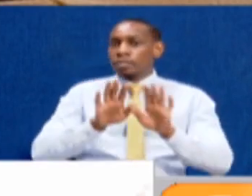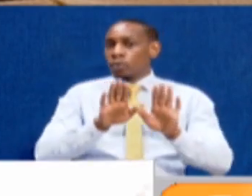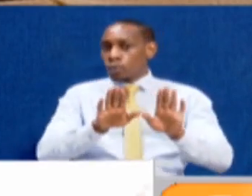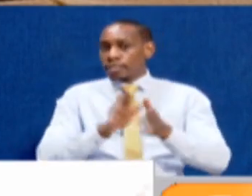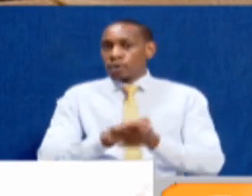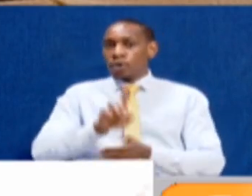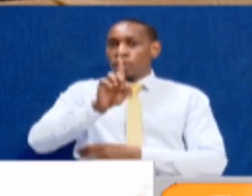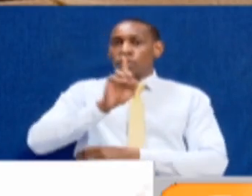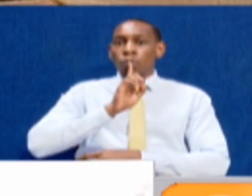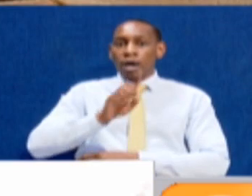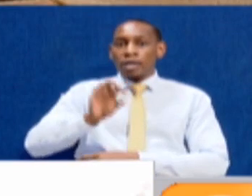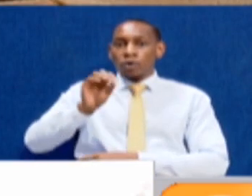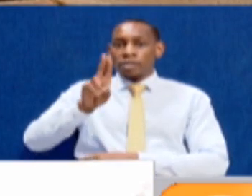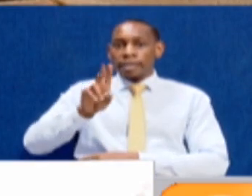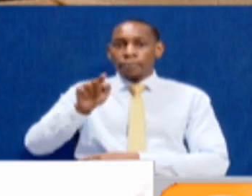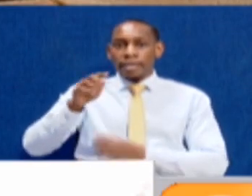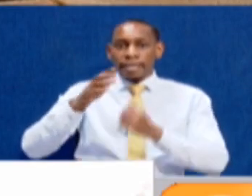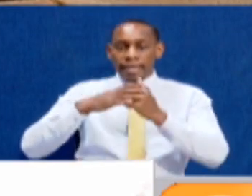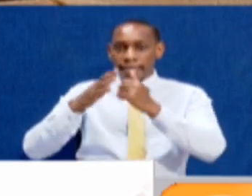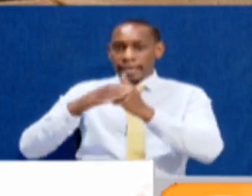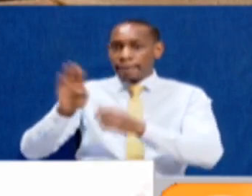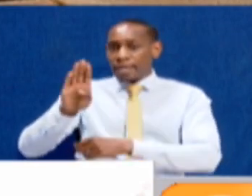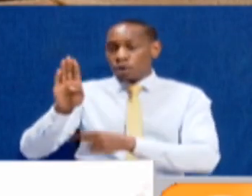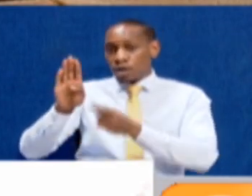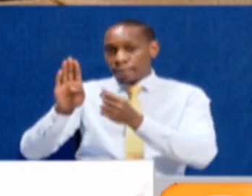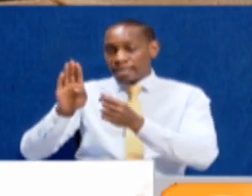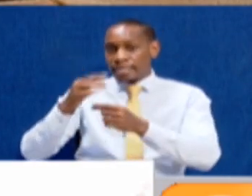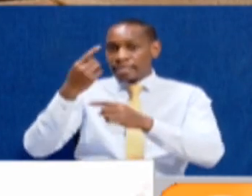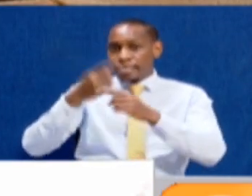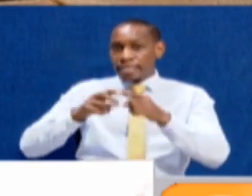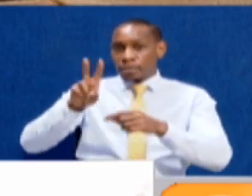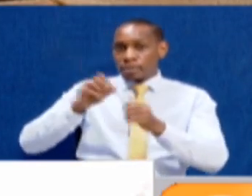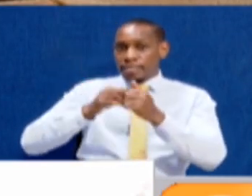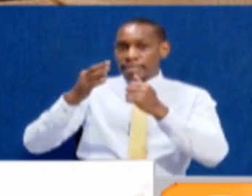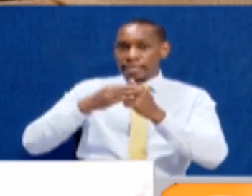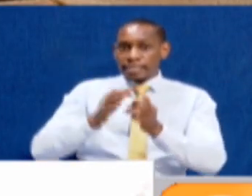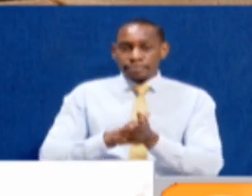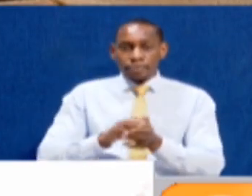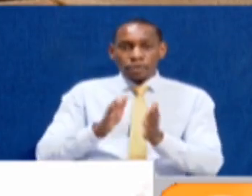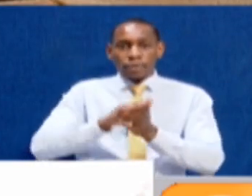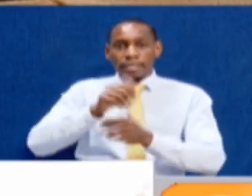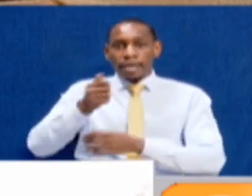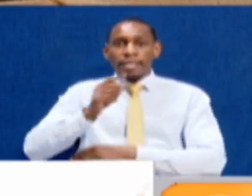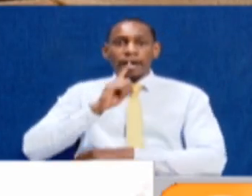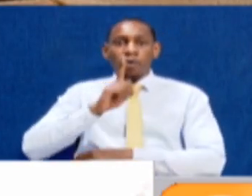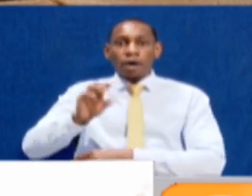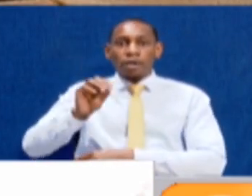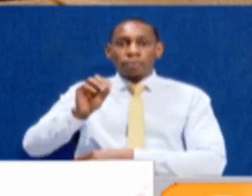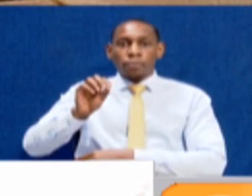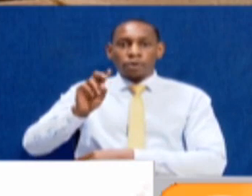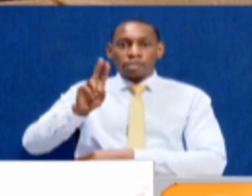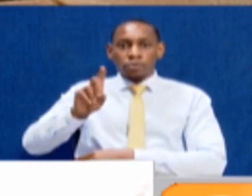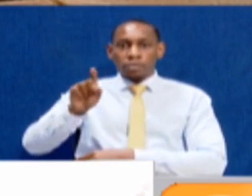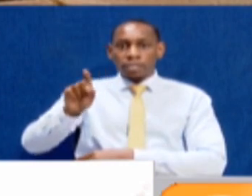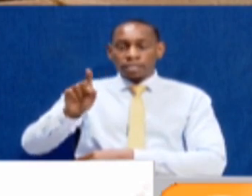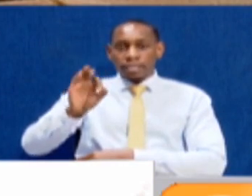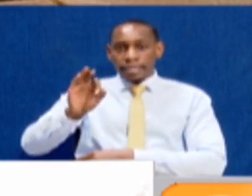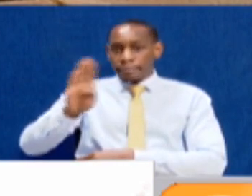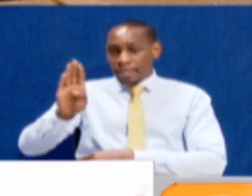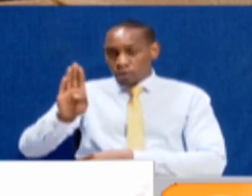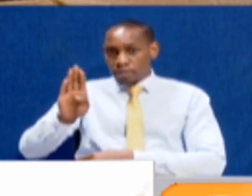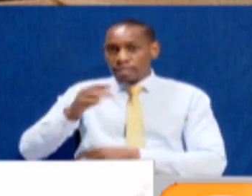this, 102.99 billion shillings back in 2018 and another 101.23